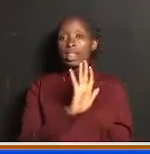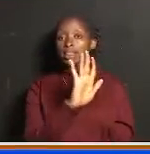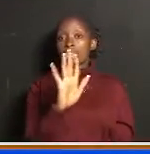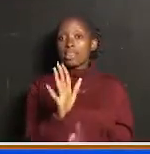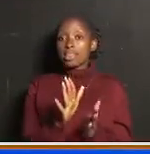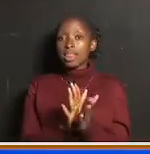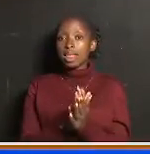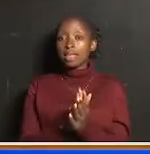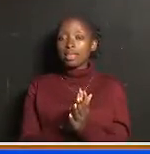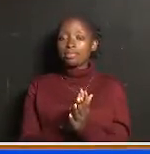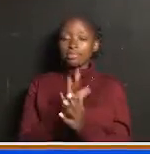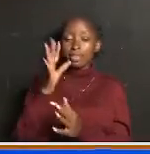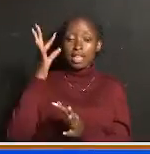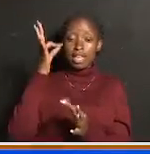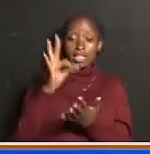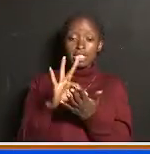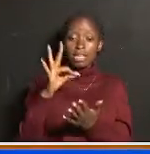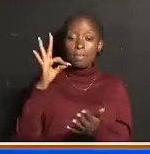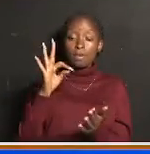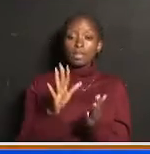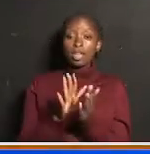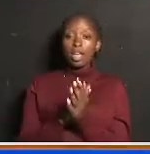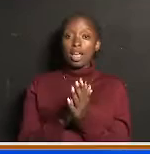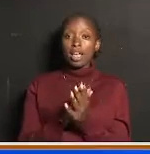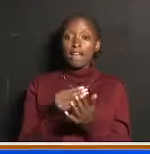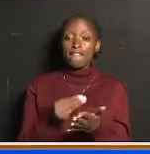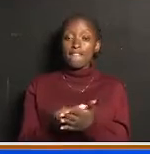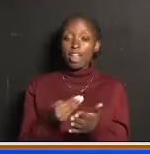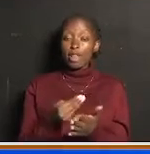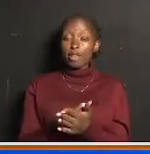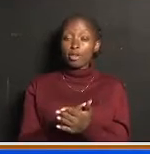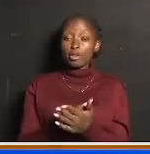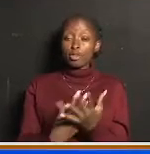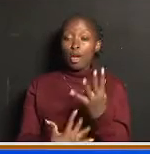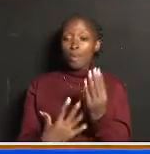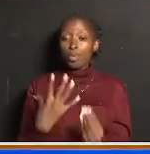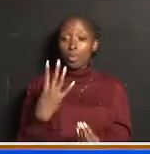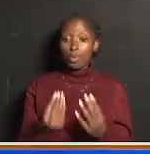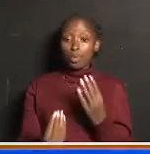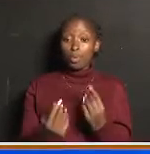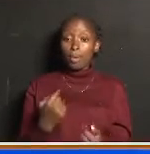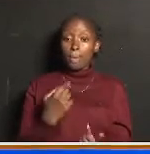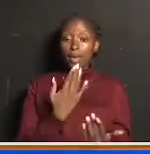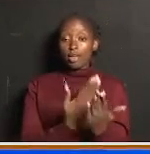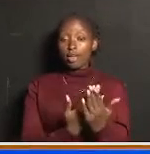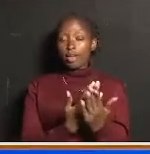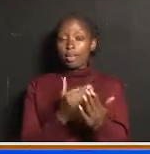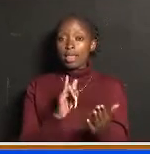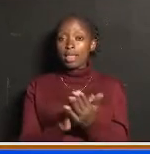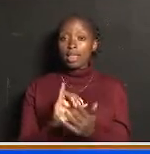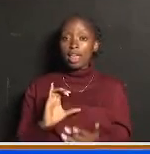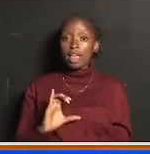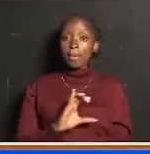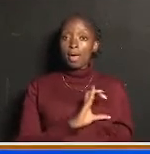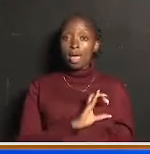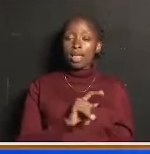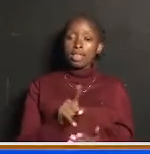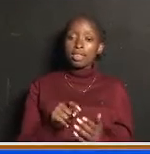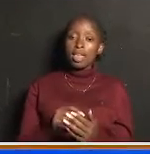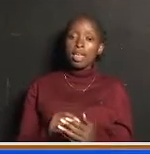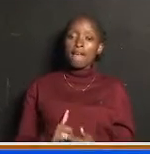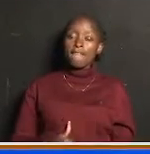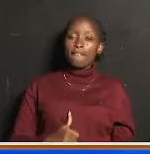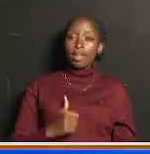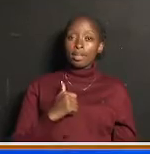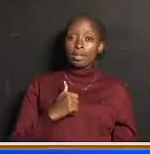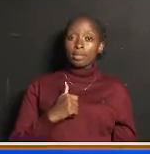spiritual and financial exploitation. And I recommend that this committee visits Rwanda to